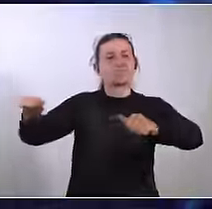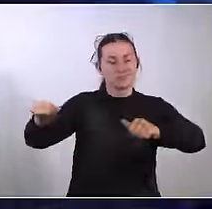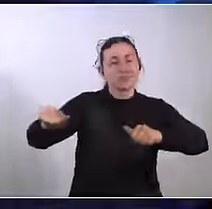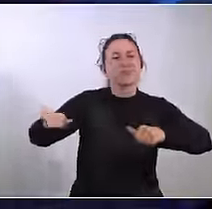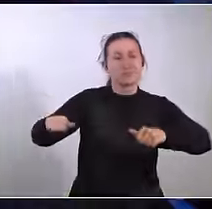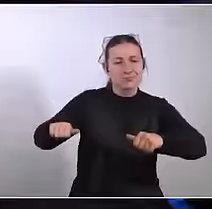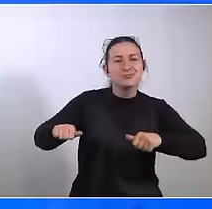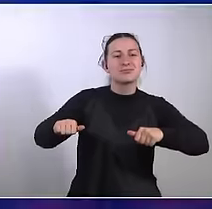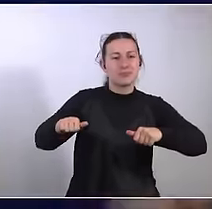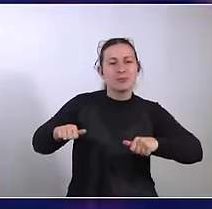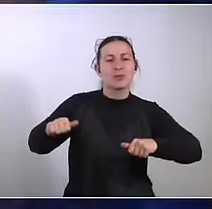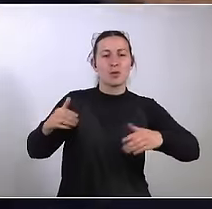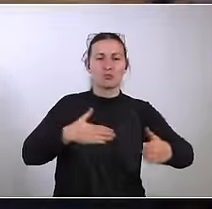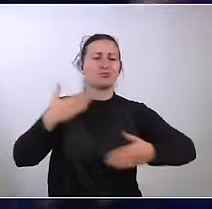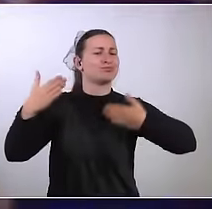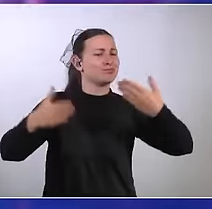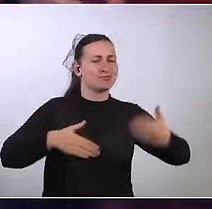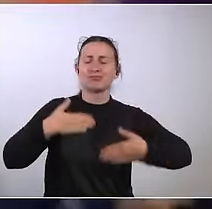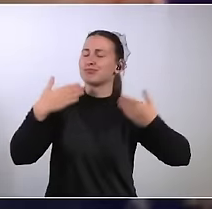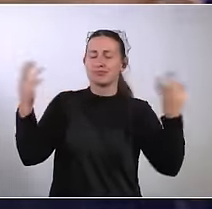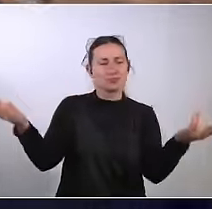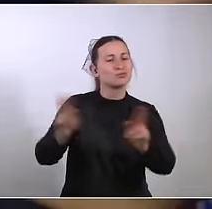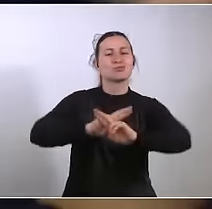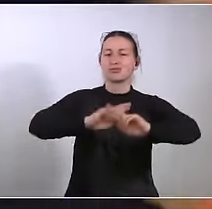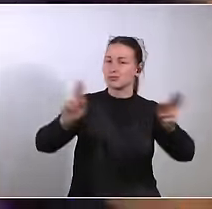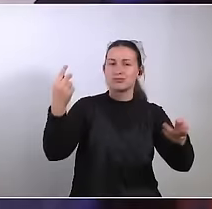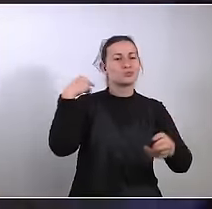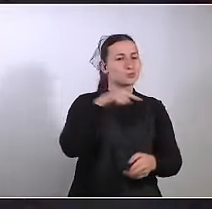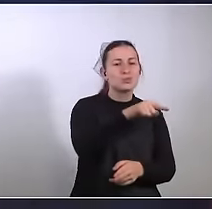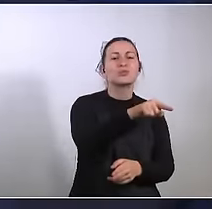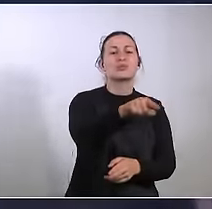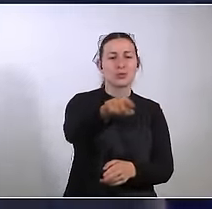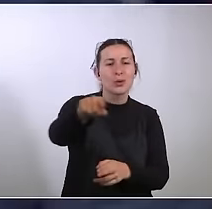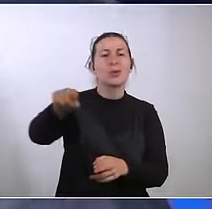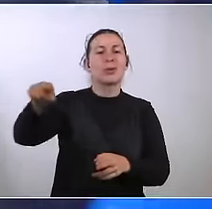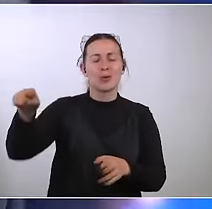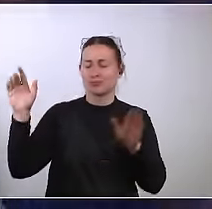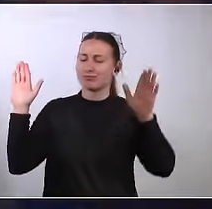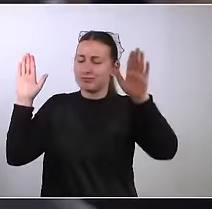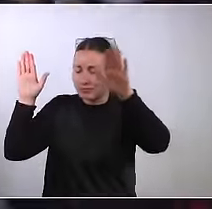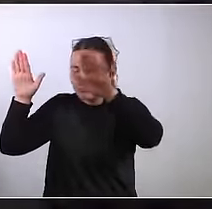there. Joy is waiting. Say, come and lay it